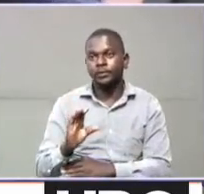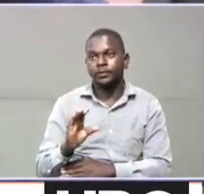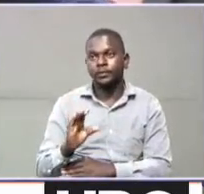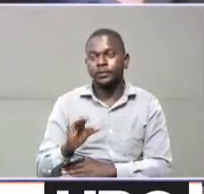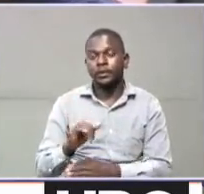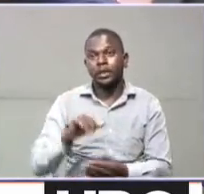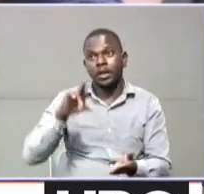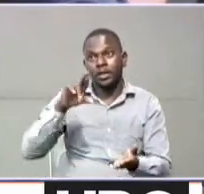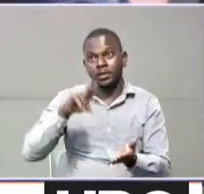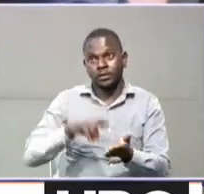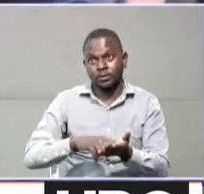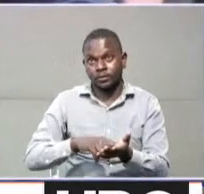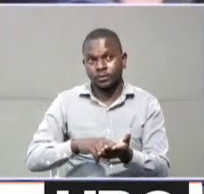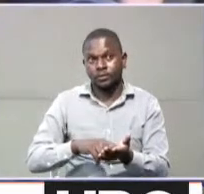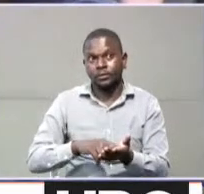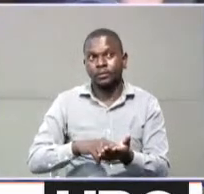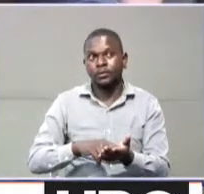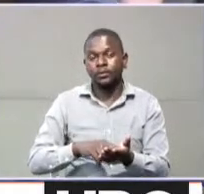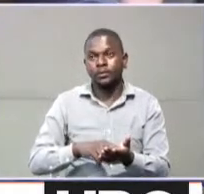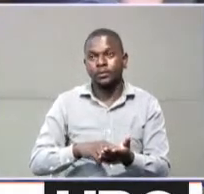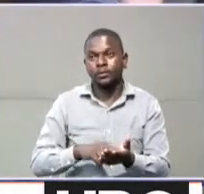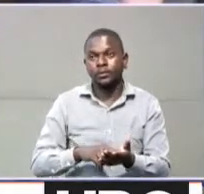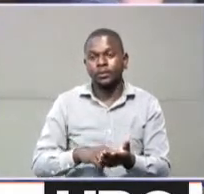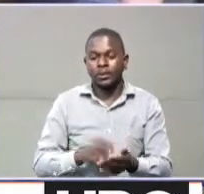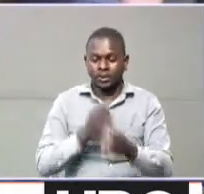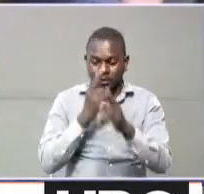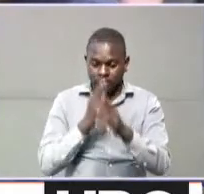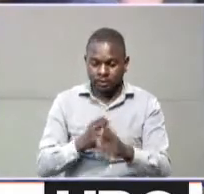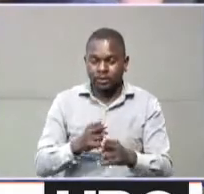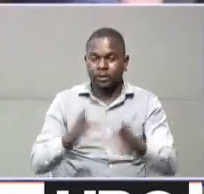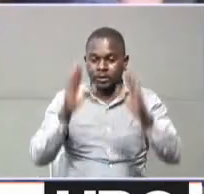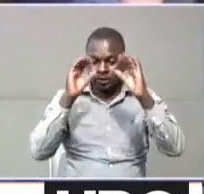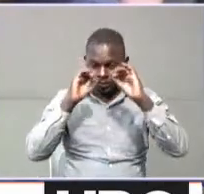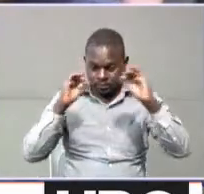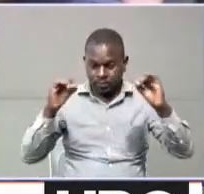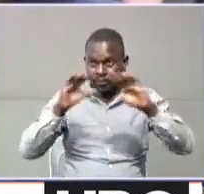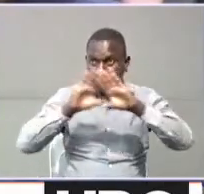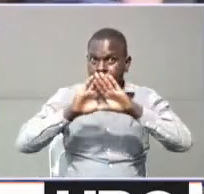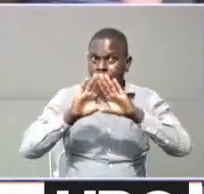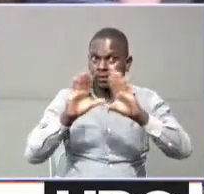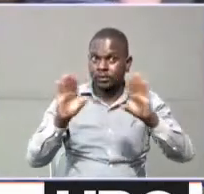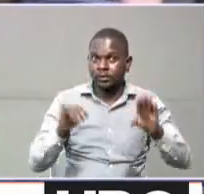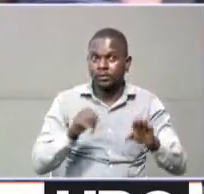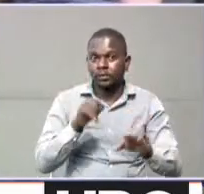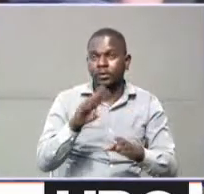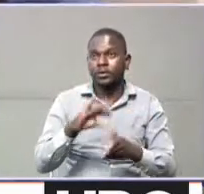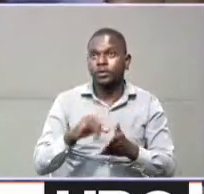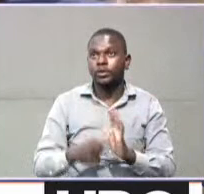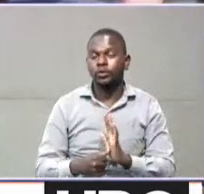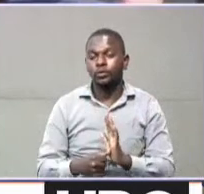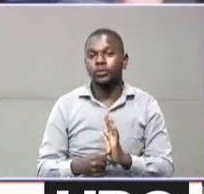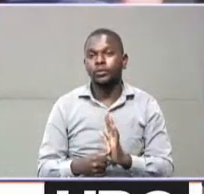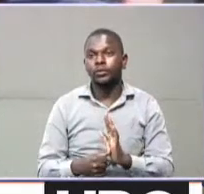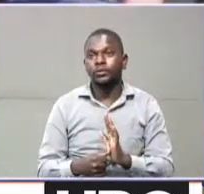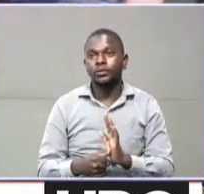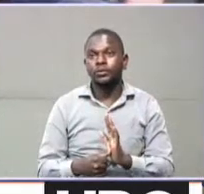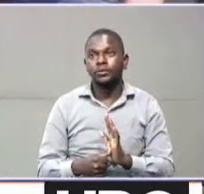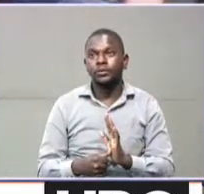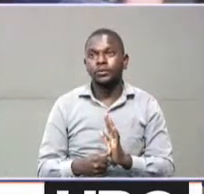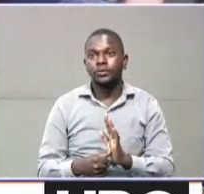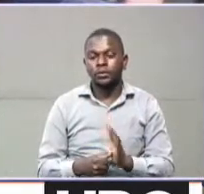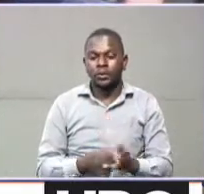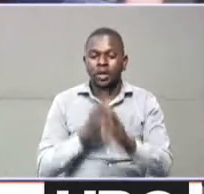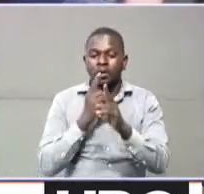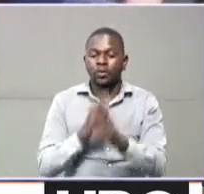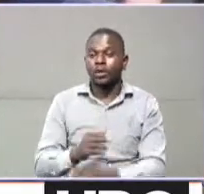for the record he the president is already aware of this matter the